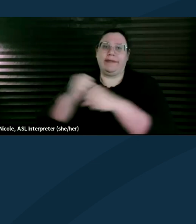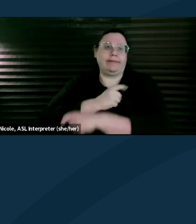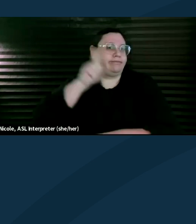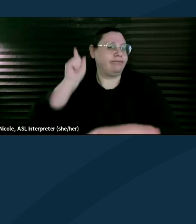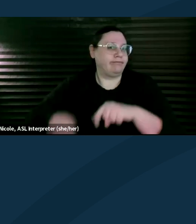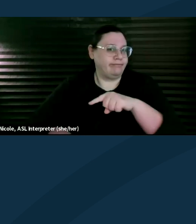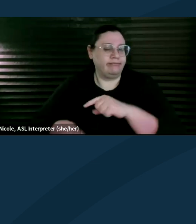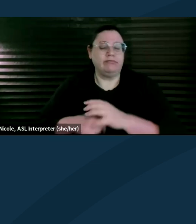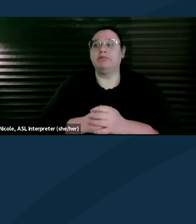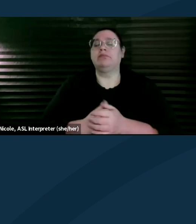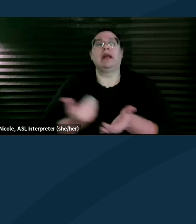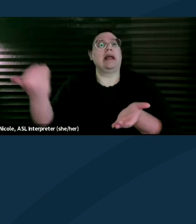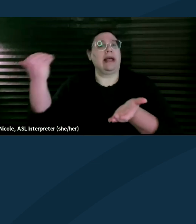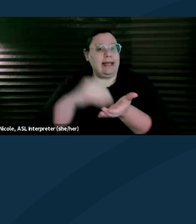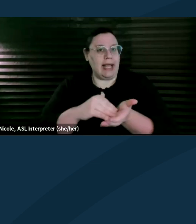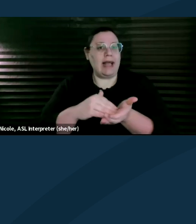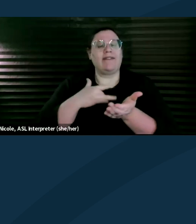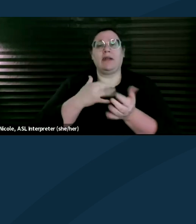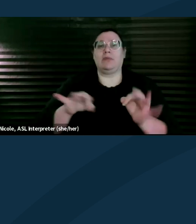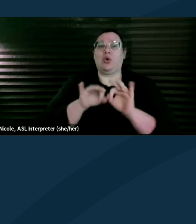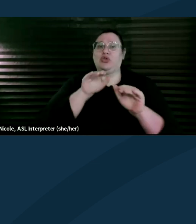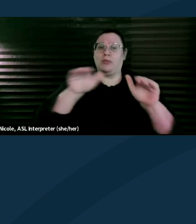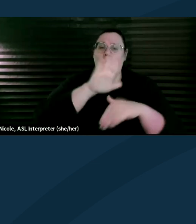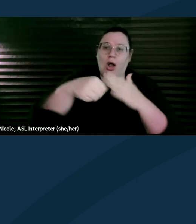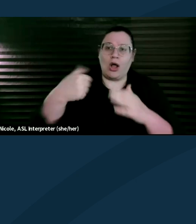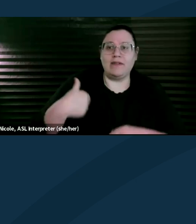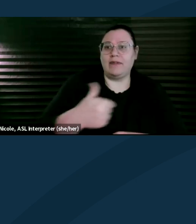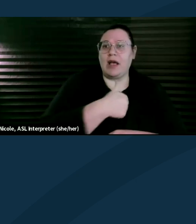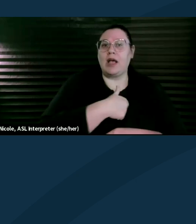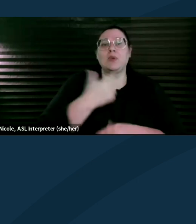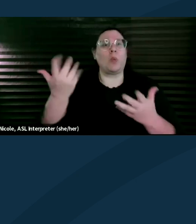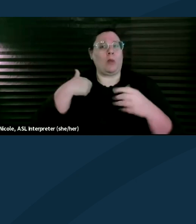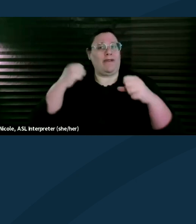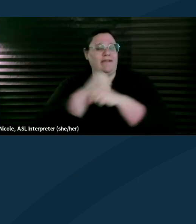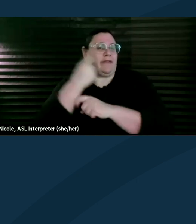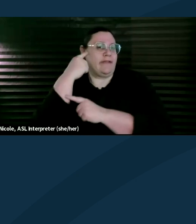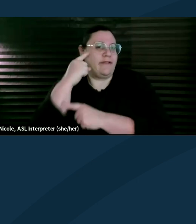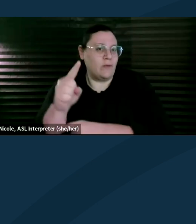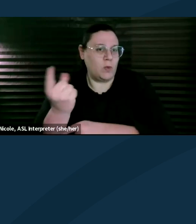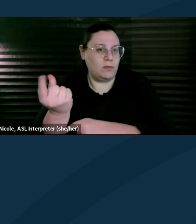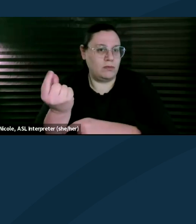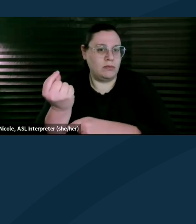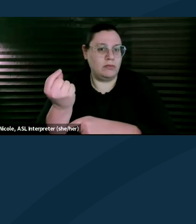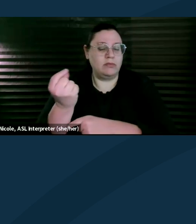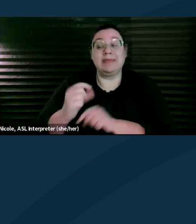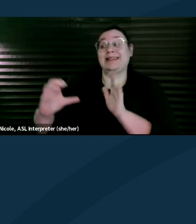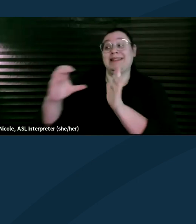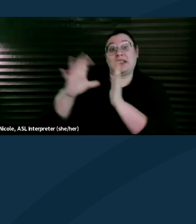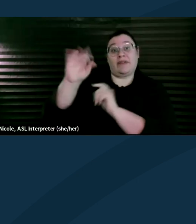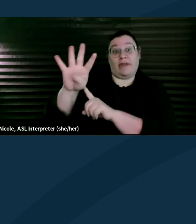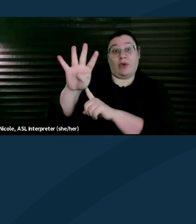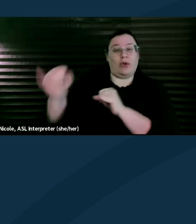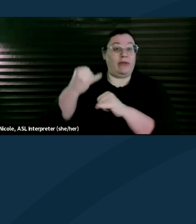Again, I feel I need to remind all of us what we're fighting for. Section 504, final